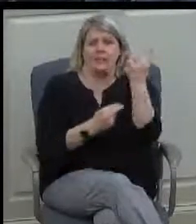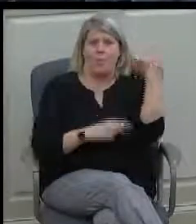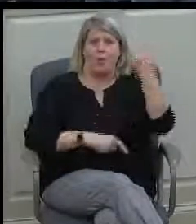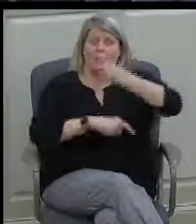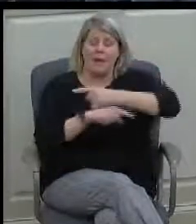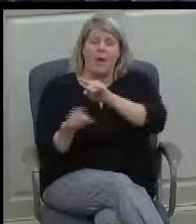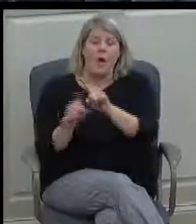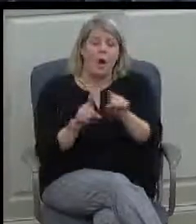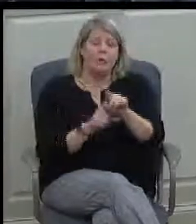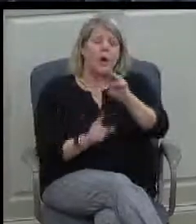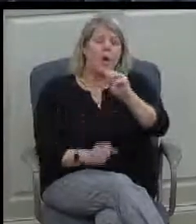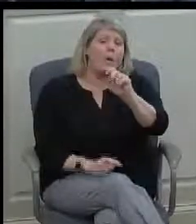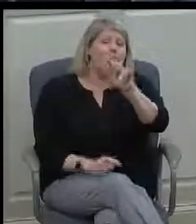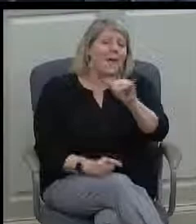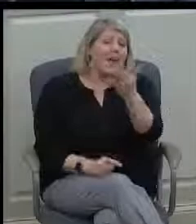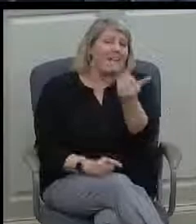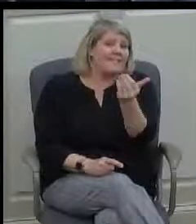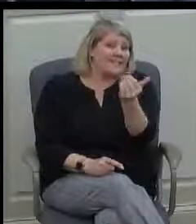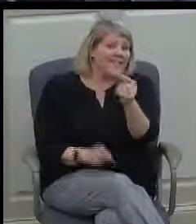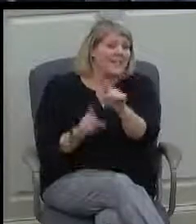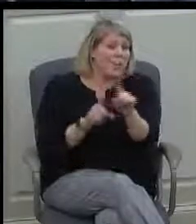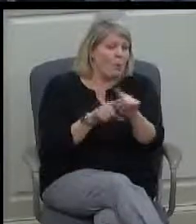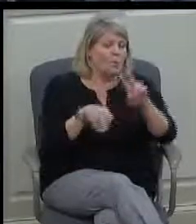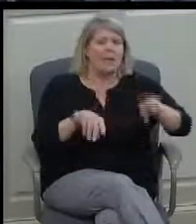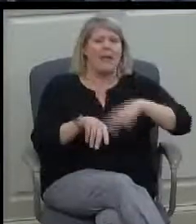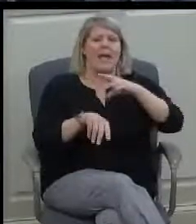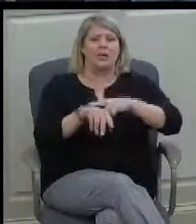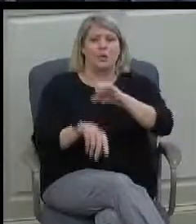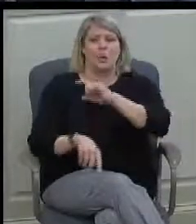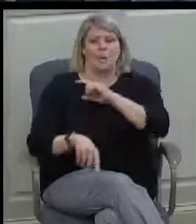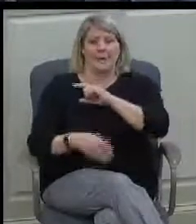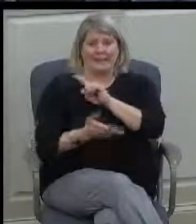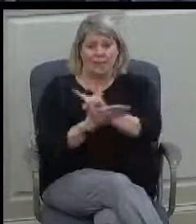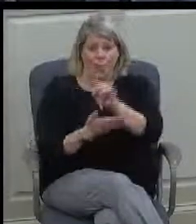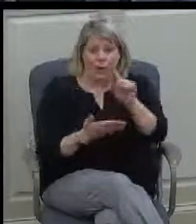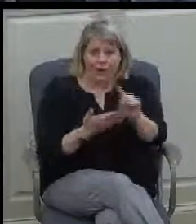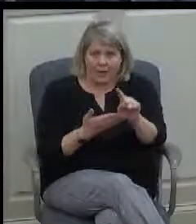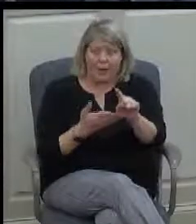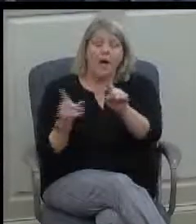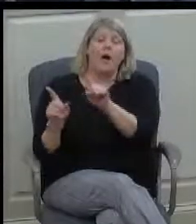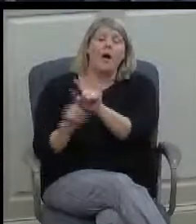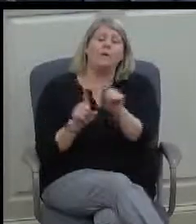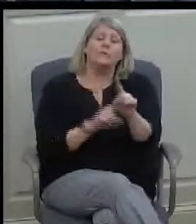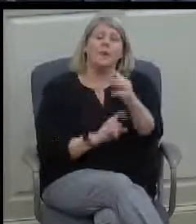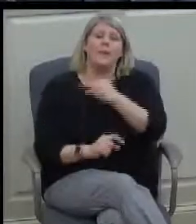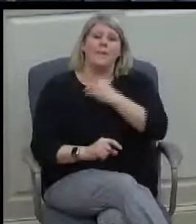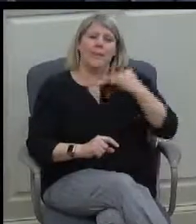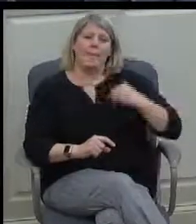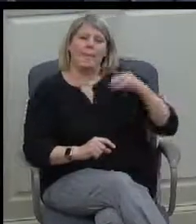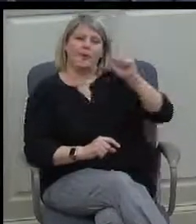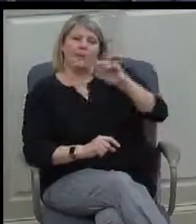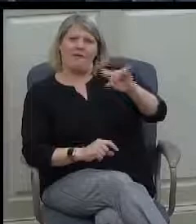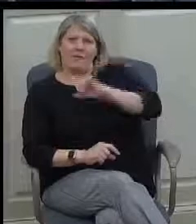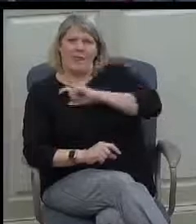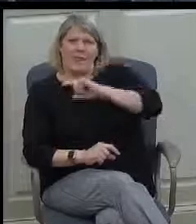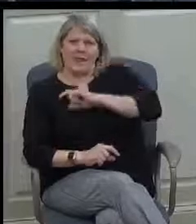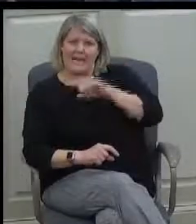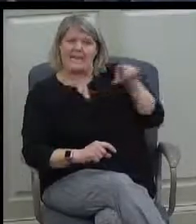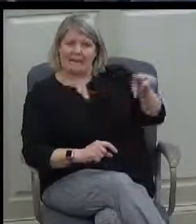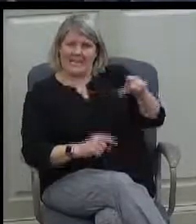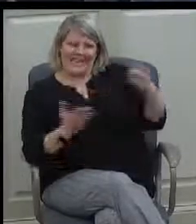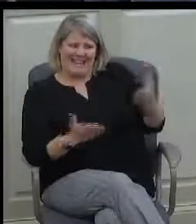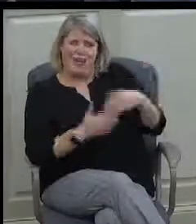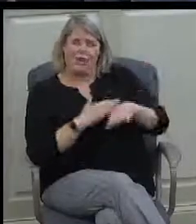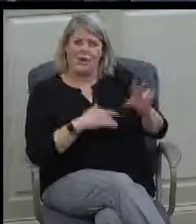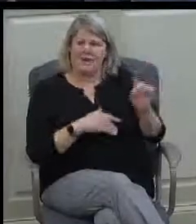May 15th falls as National Police Week. And whereas the members of law enforcement agency of the City of Danville